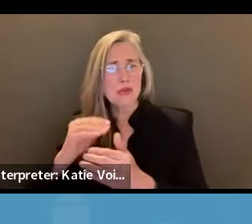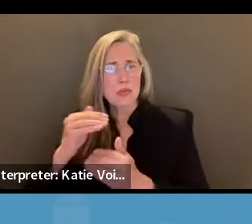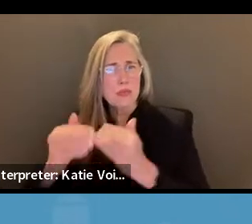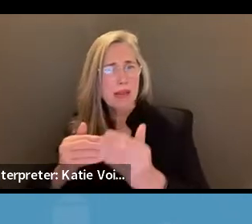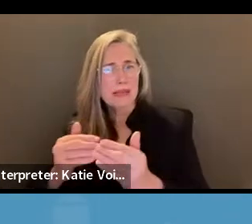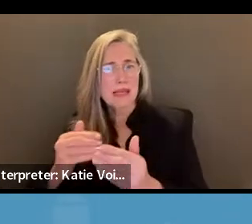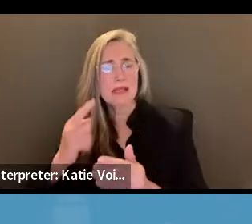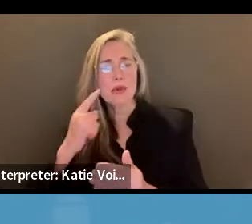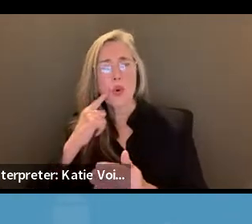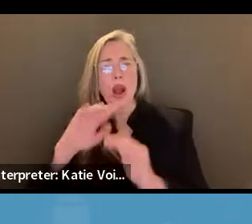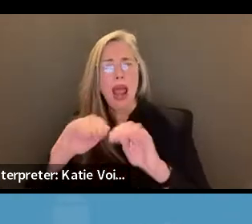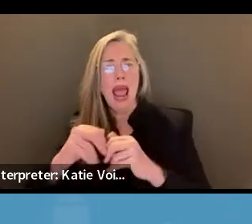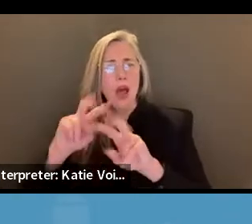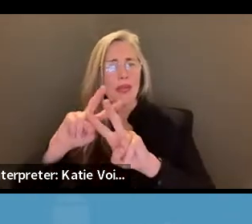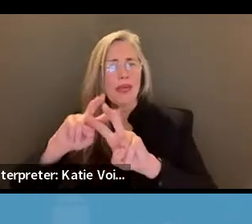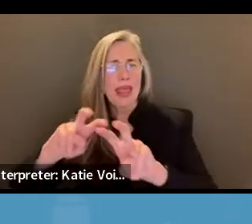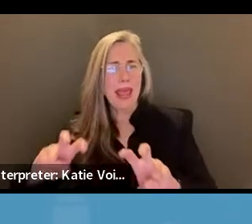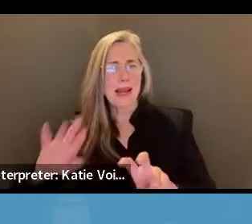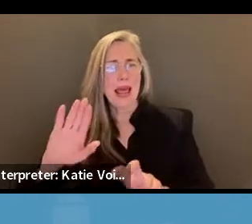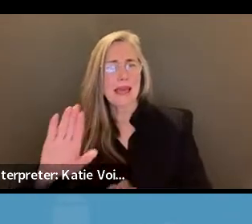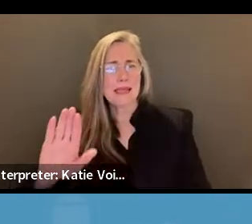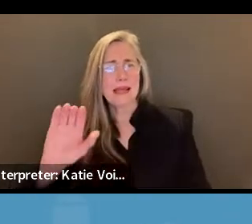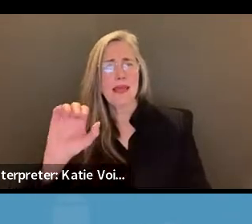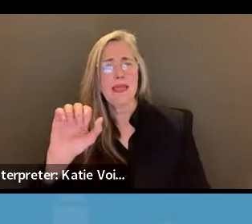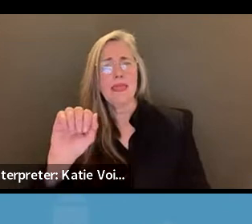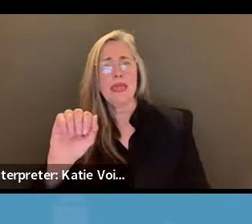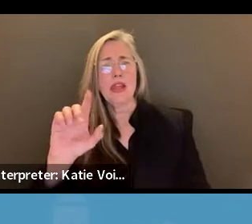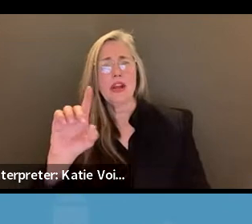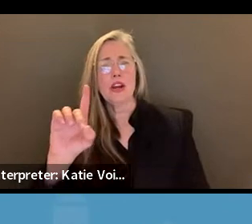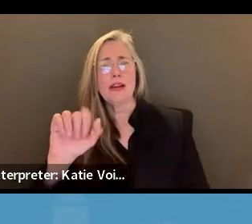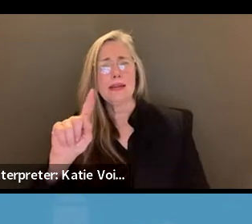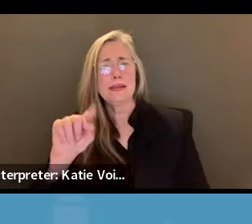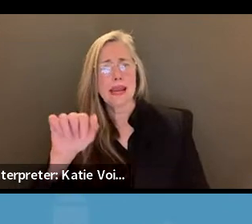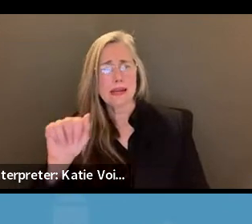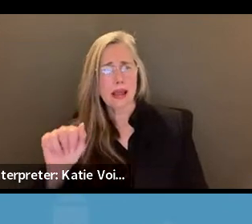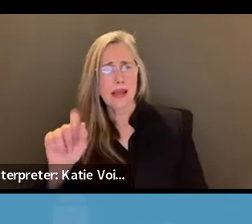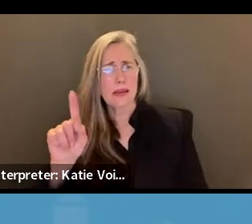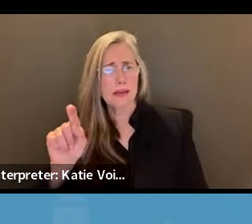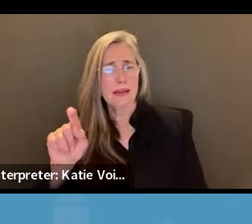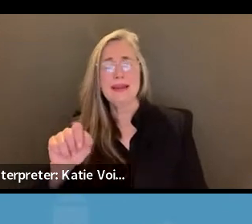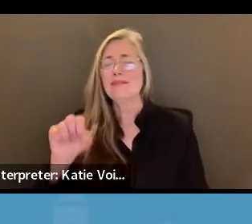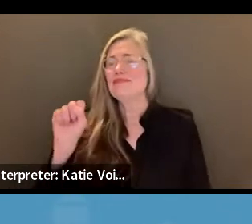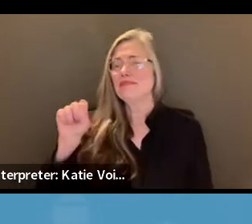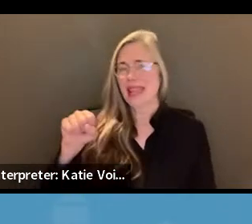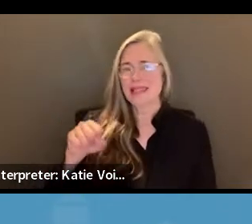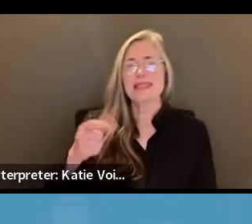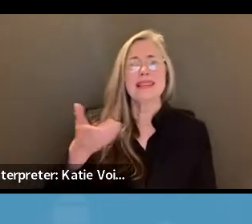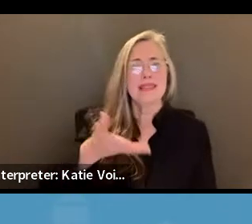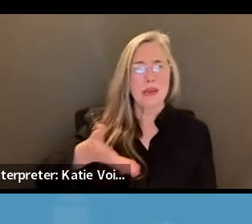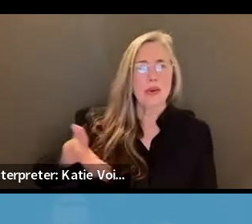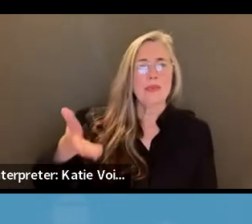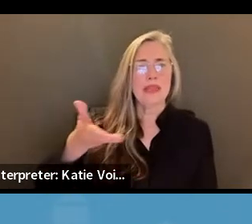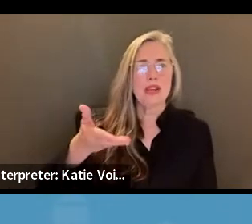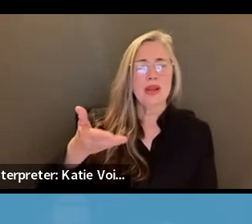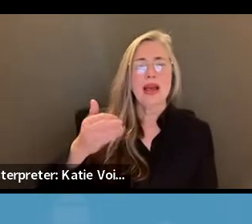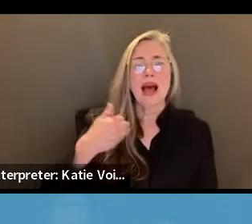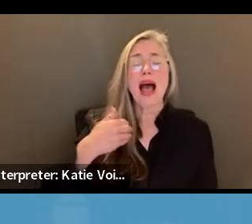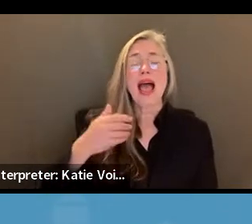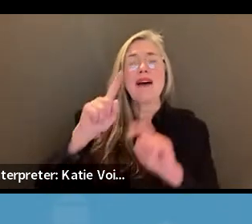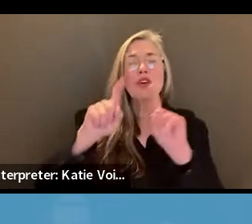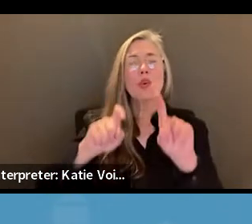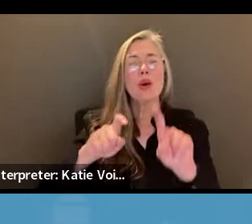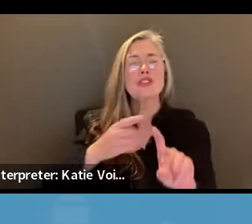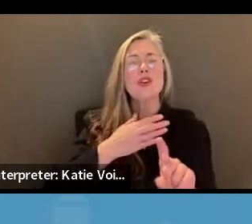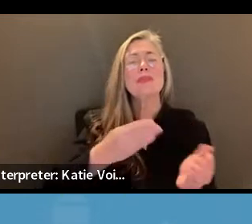Insight. Okay. And then I have a couple of questions that I would like you to take back to